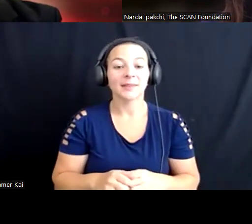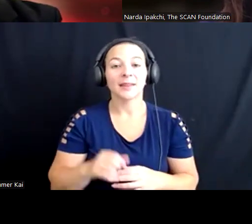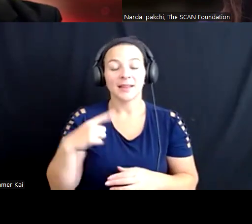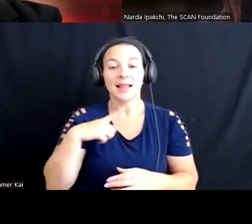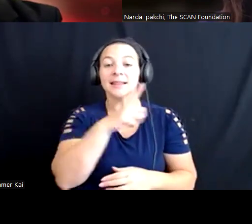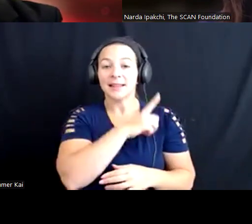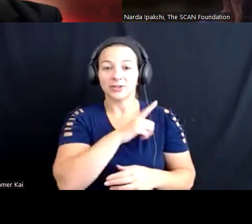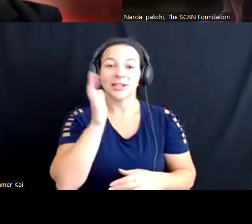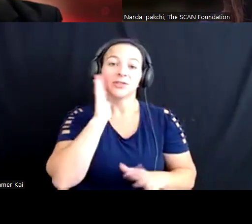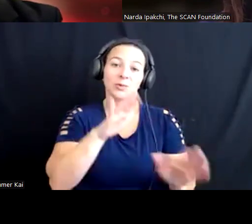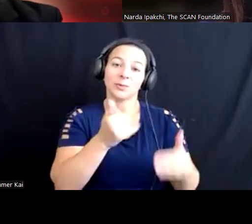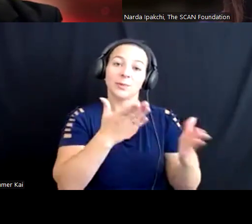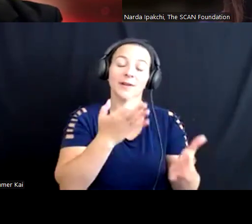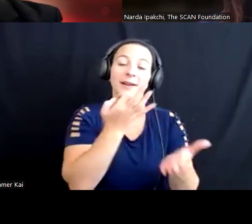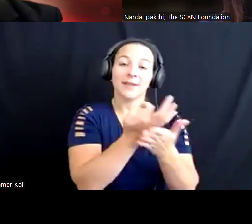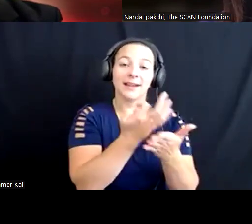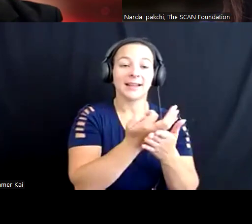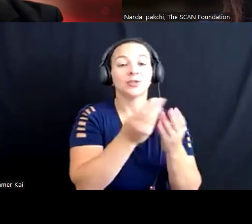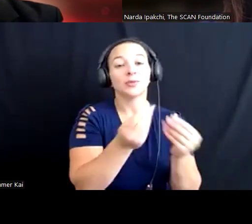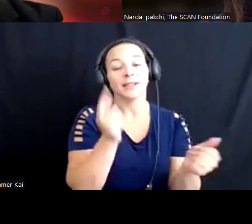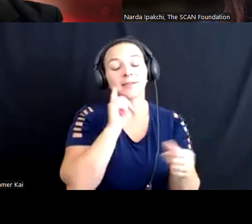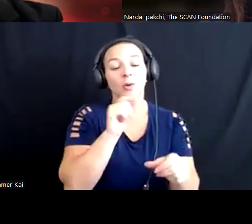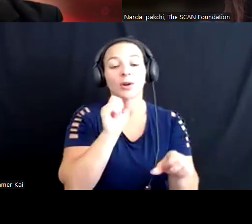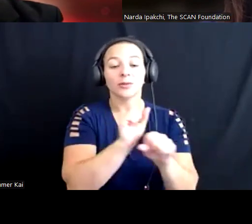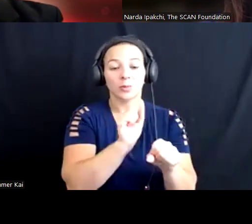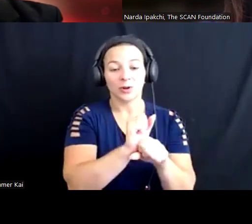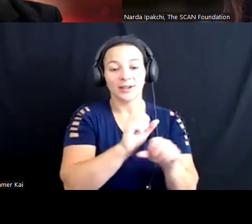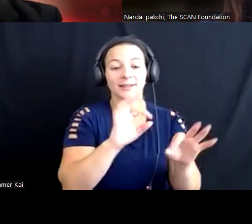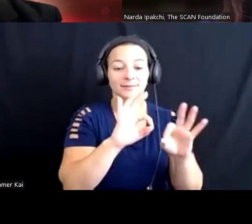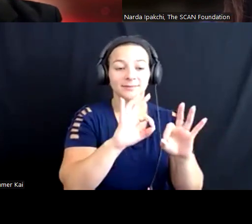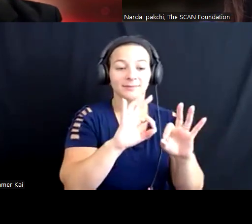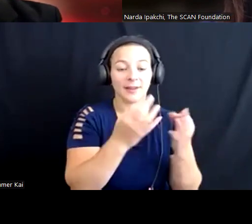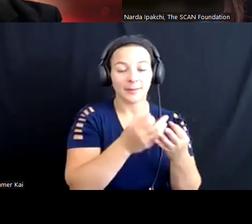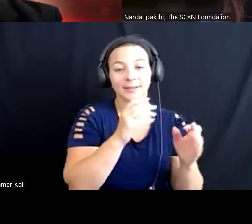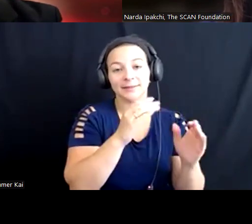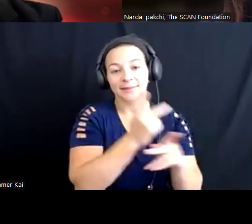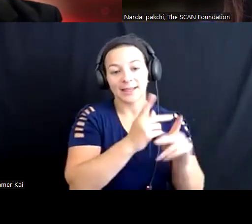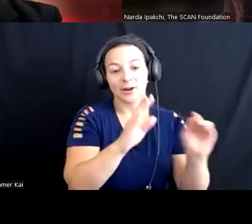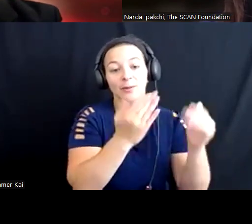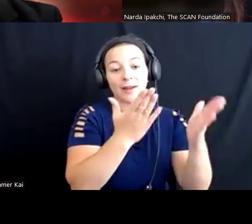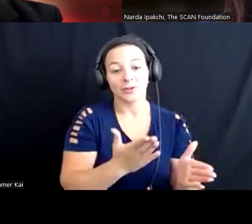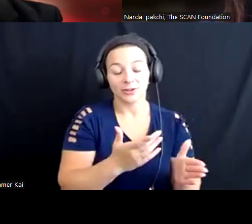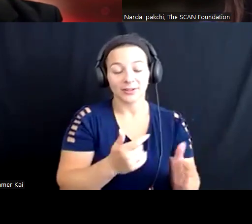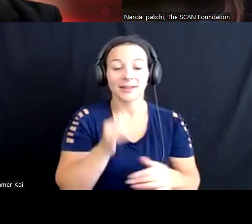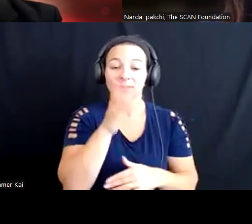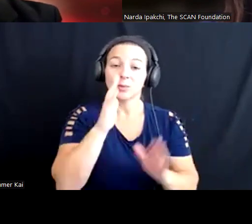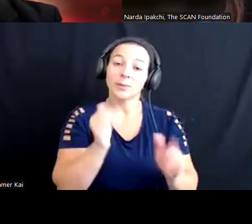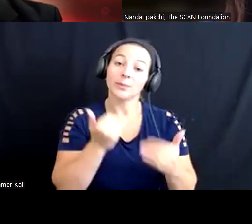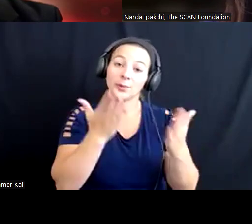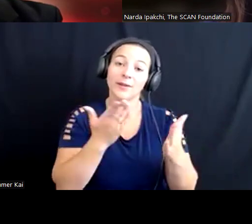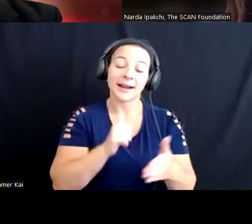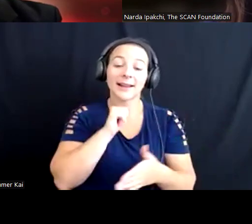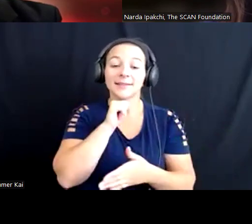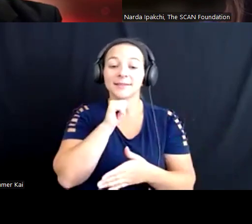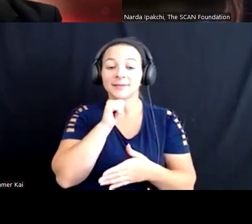provide financial relief for working family caregivers. As many of you know, the Credit for Caring Act would provide a non-refundable federal tax credit